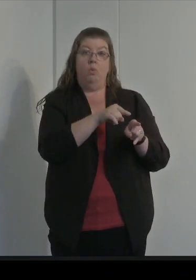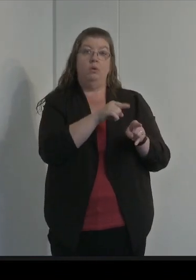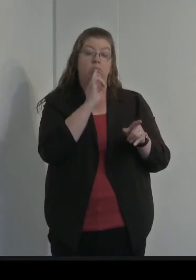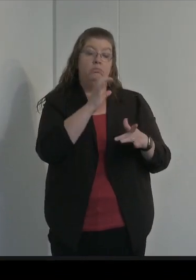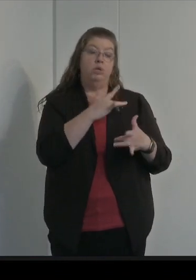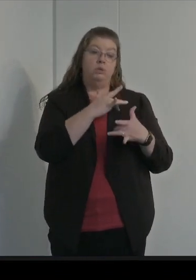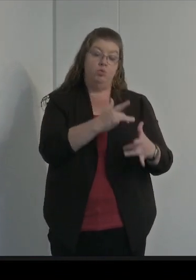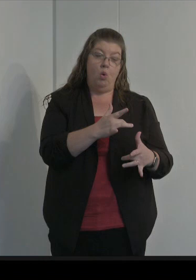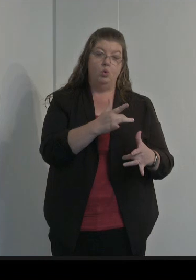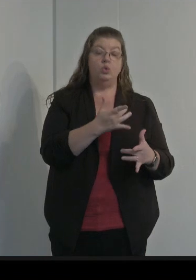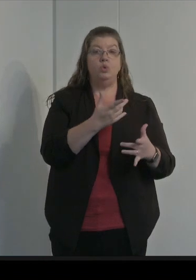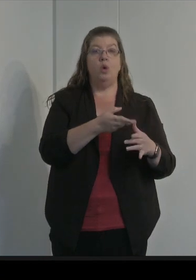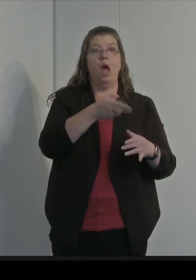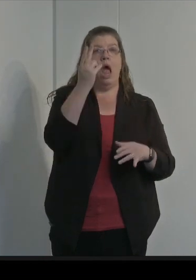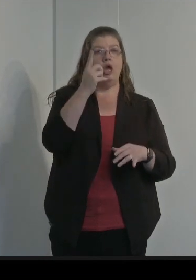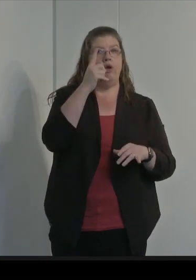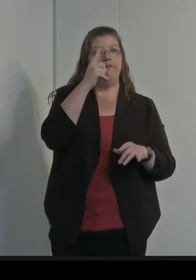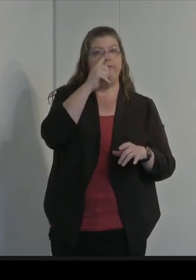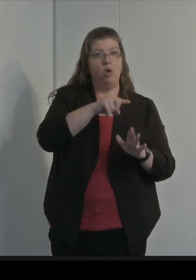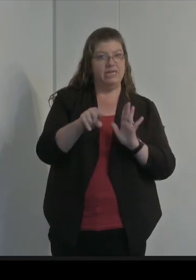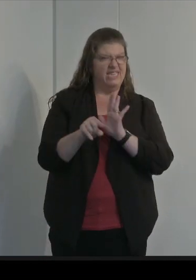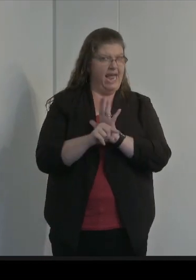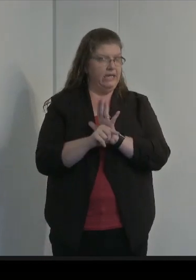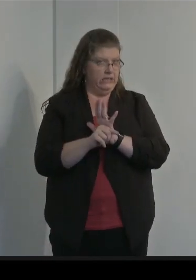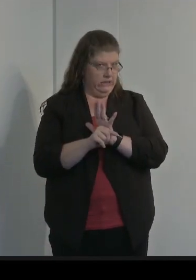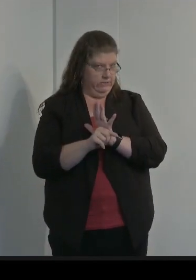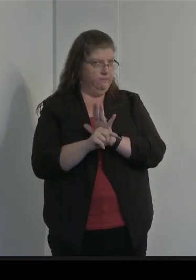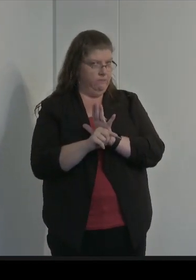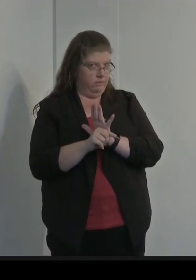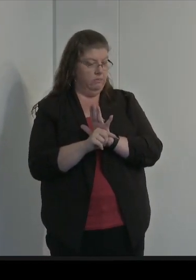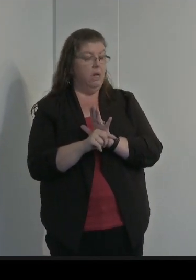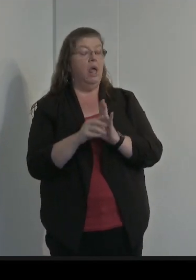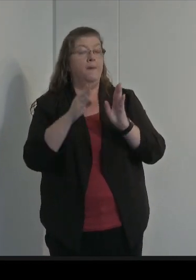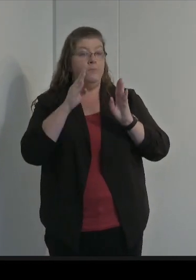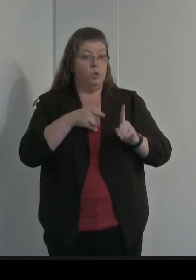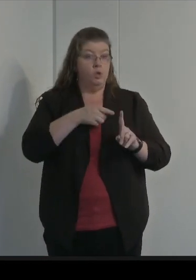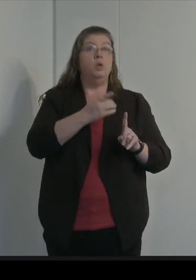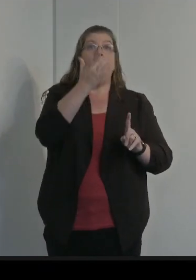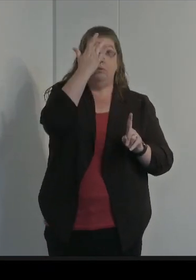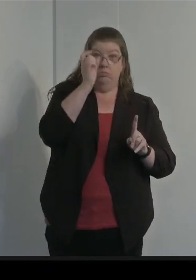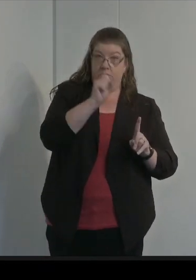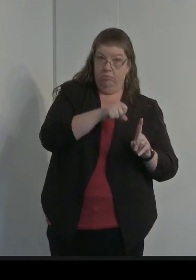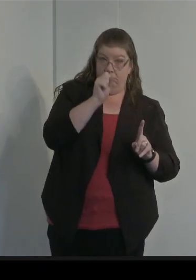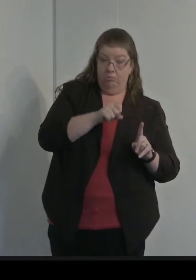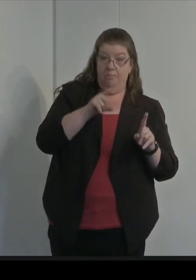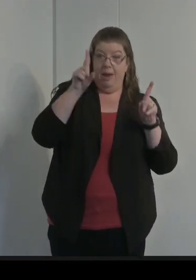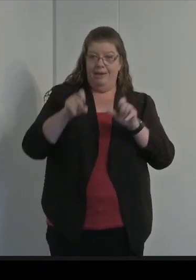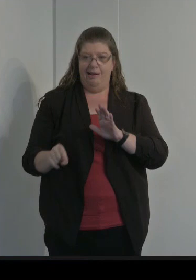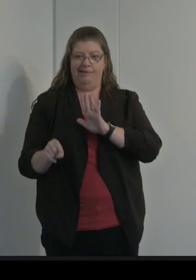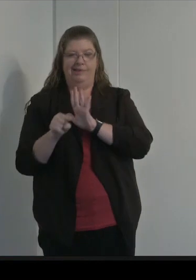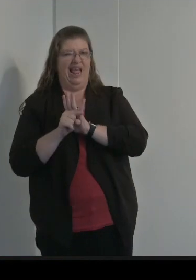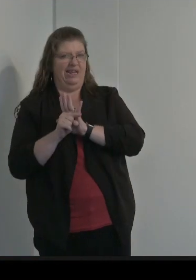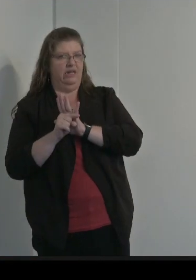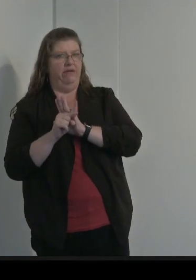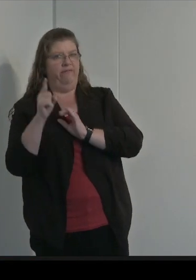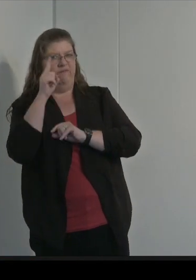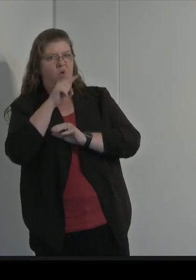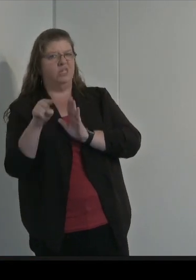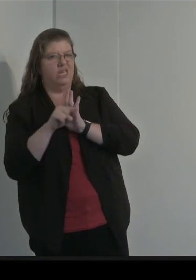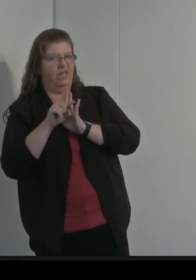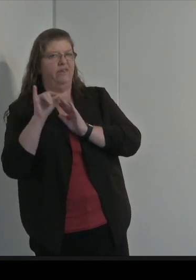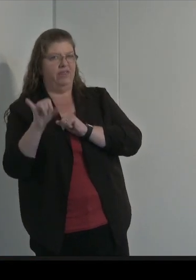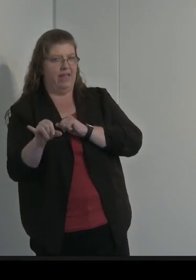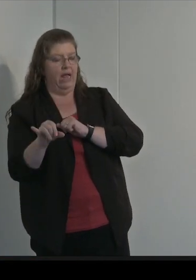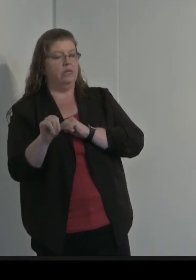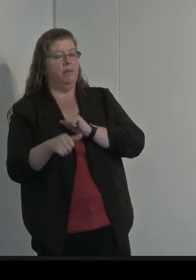prone to higher false negative rates, meaning somebody has the disease, but your test comes back negative. And that's sort